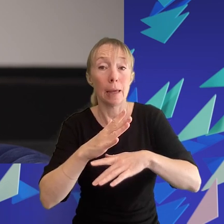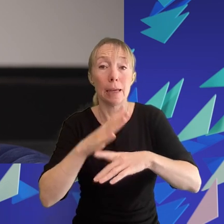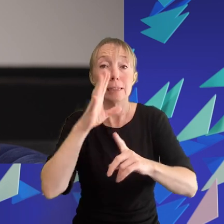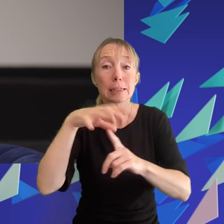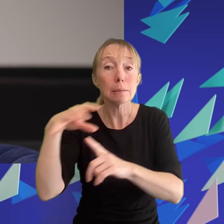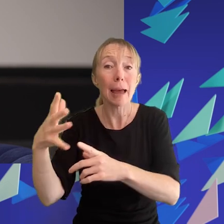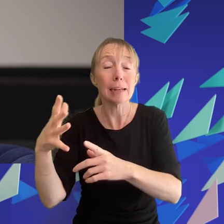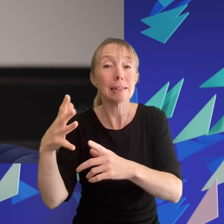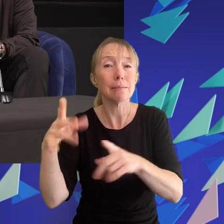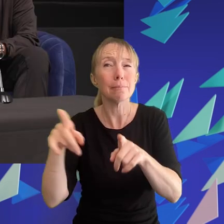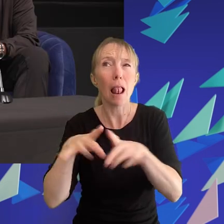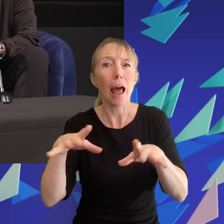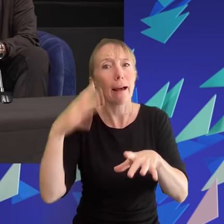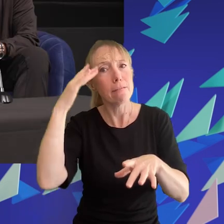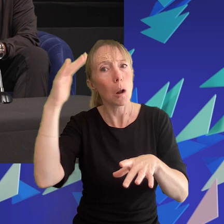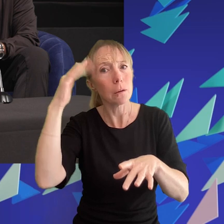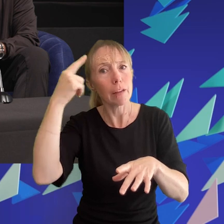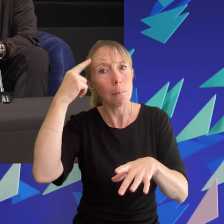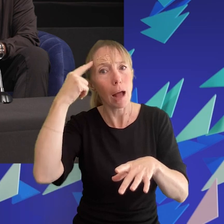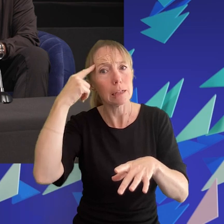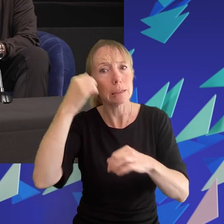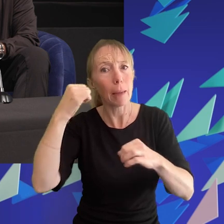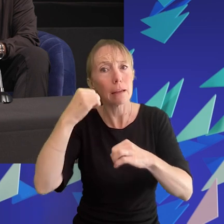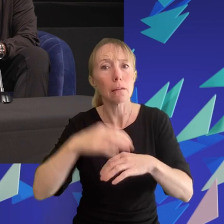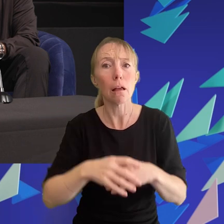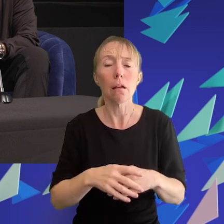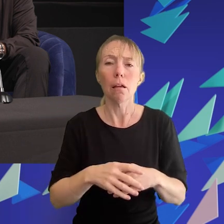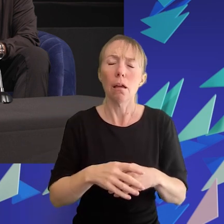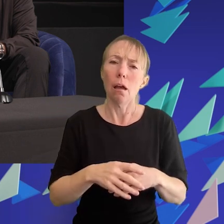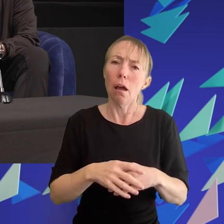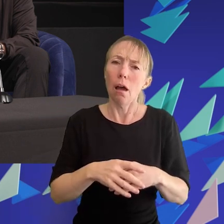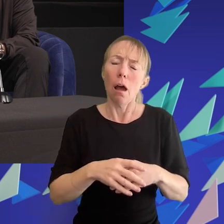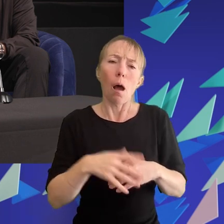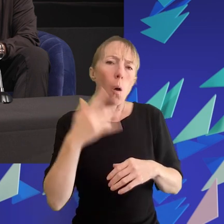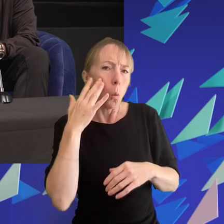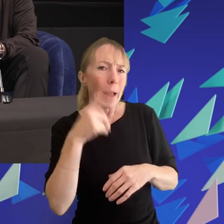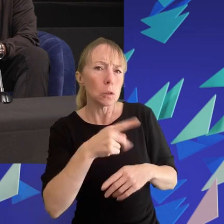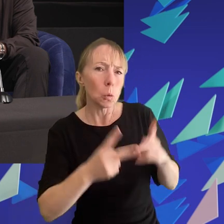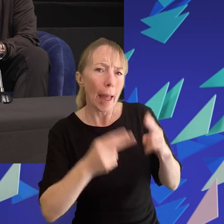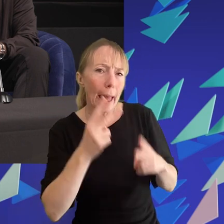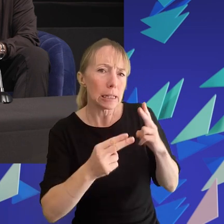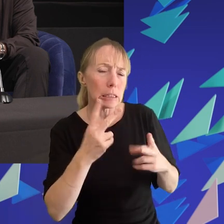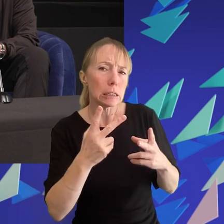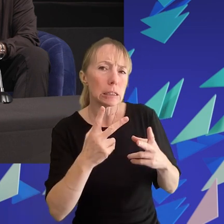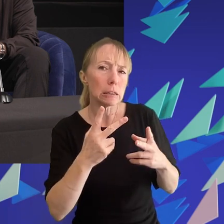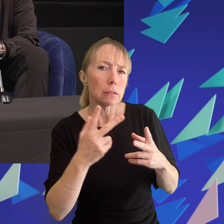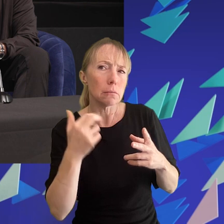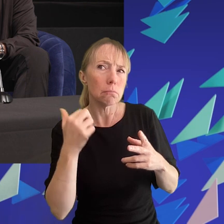It's a mindset, in a way. At the time when you were editing it, did you think about the film as